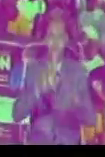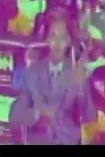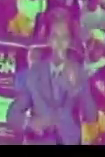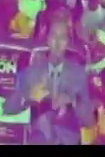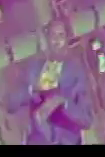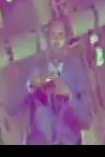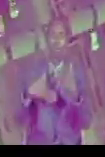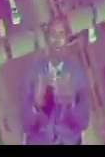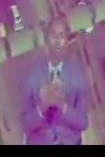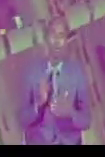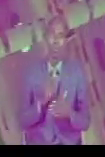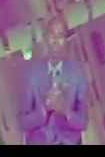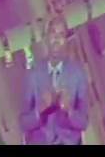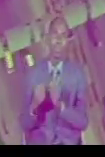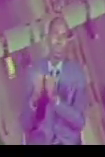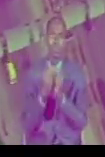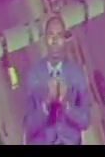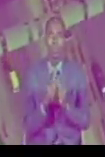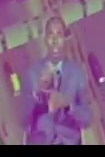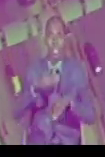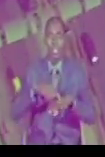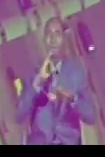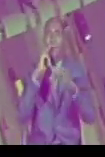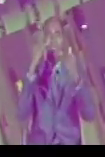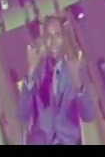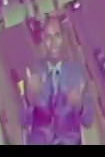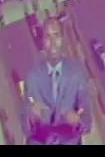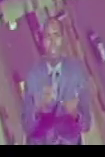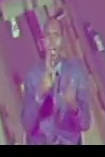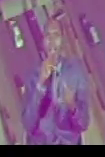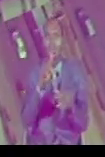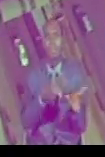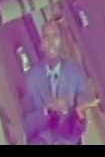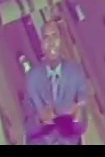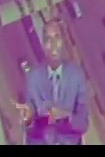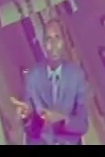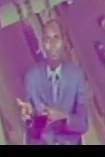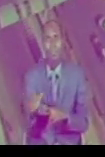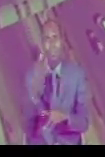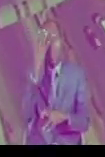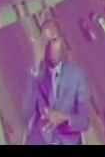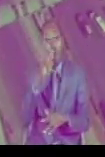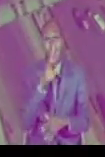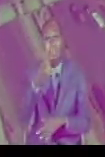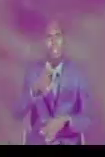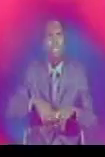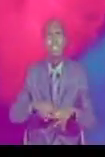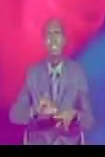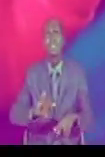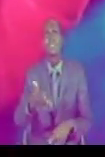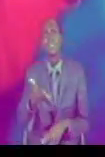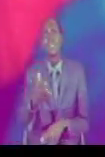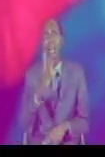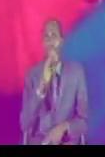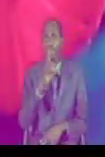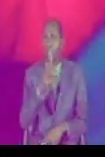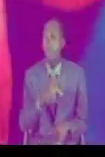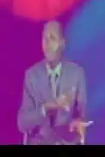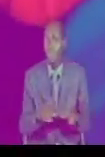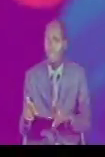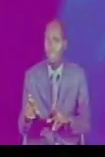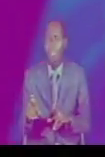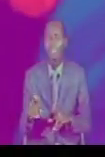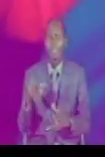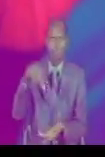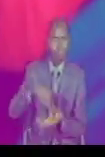together. The time has come. Are you ready? Why are you sitting now if you are ready? Why don't you tell the Lord